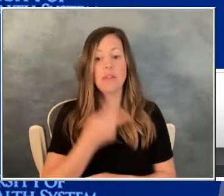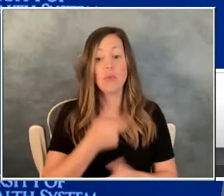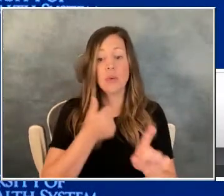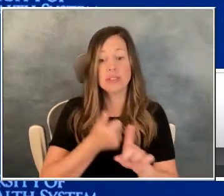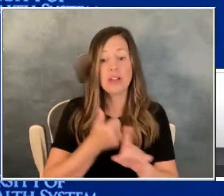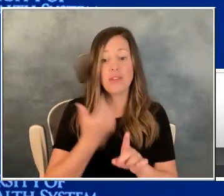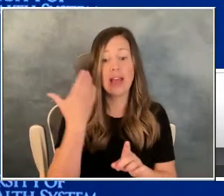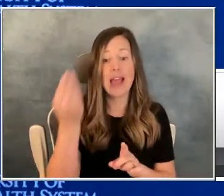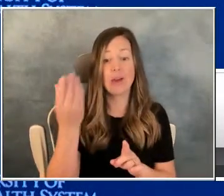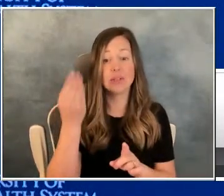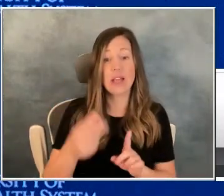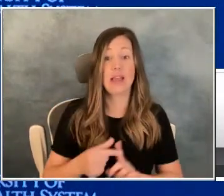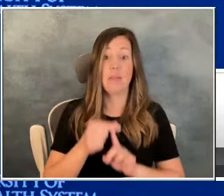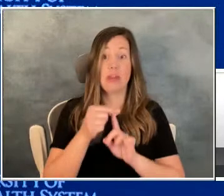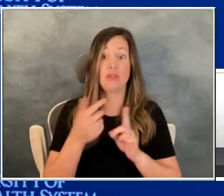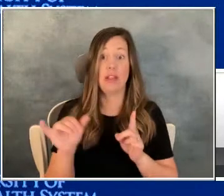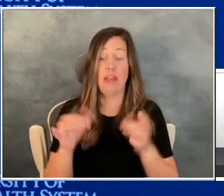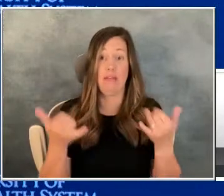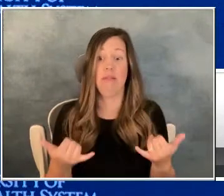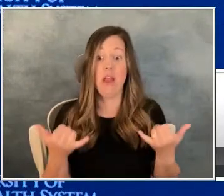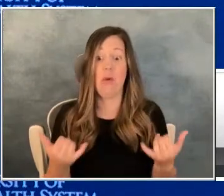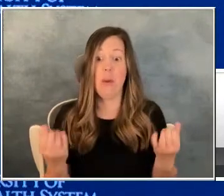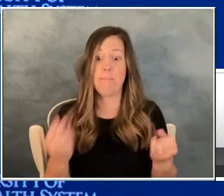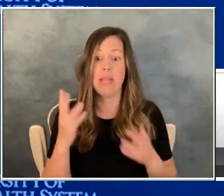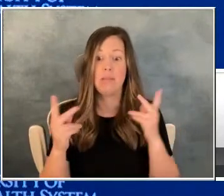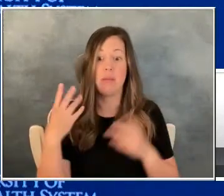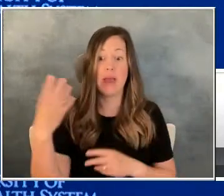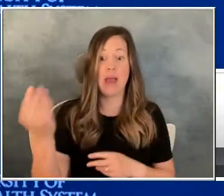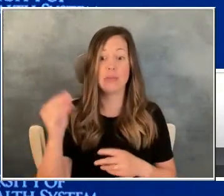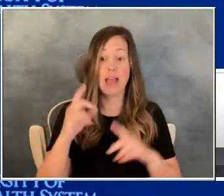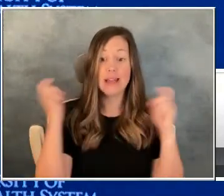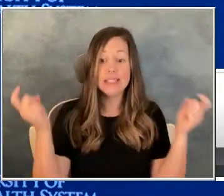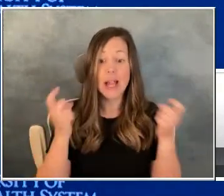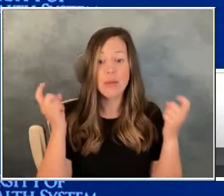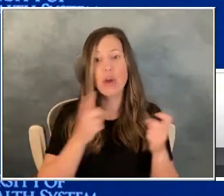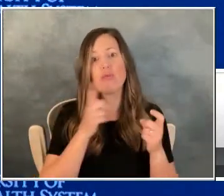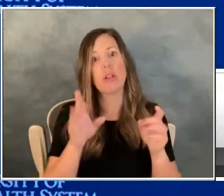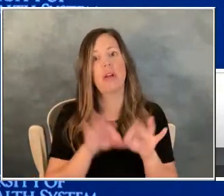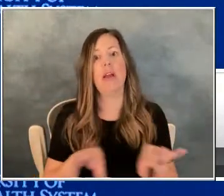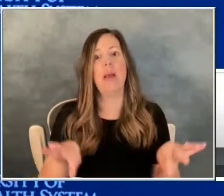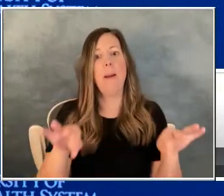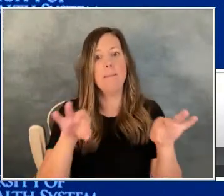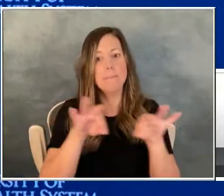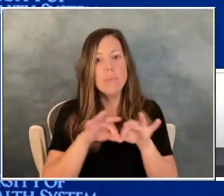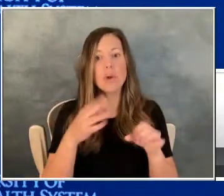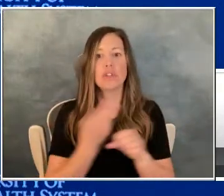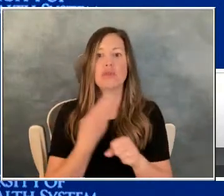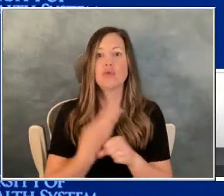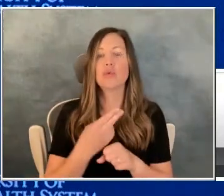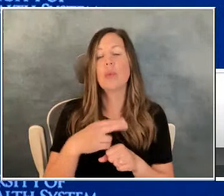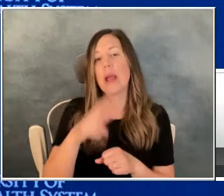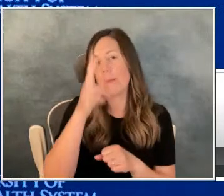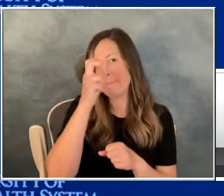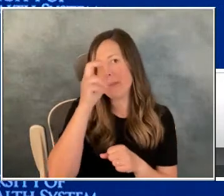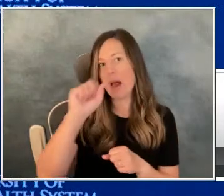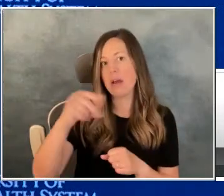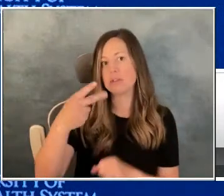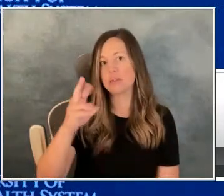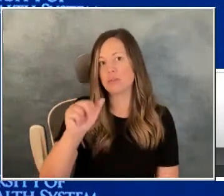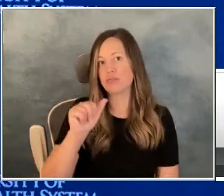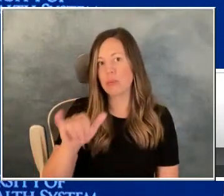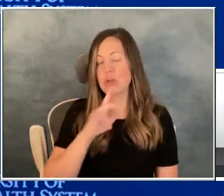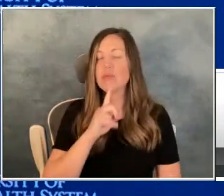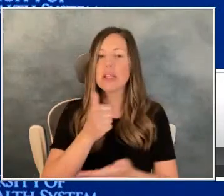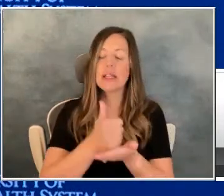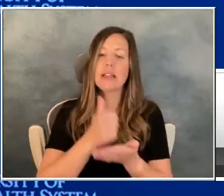especially during this time when a lot of people are outdoors celebrating, it is vitally important to wear bug spray as well. That will help reduce your